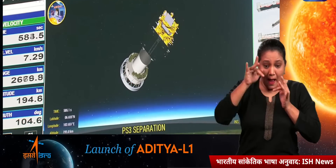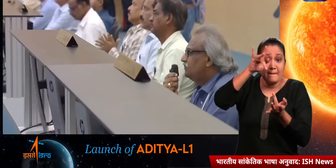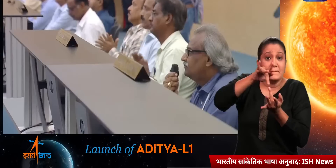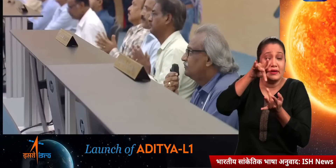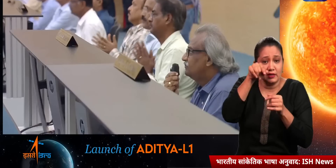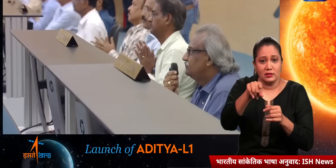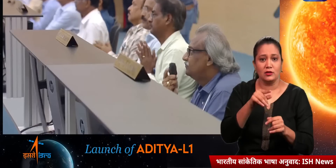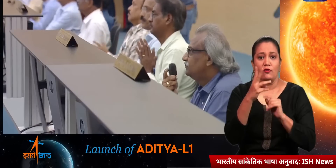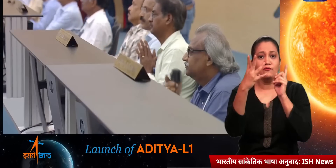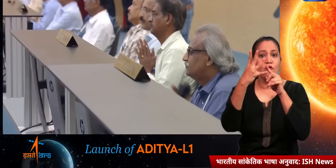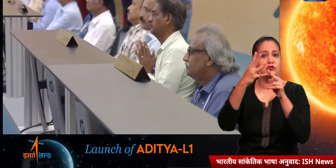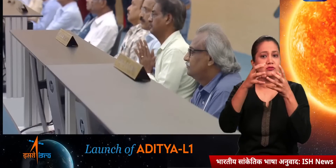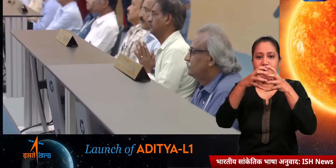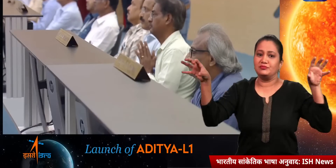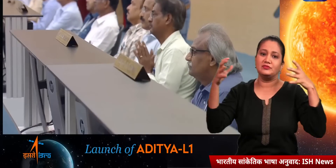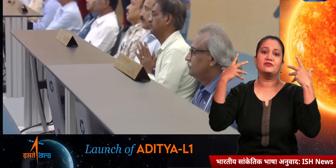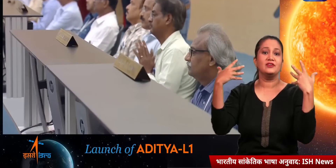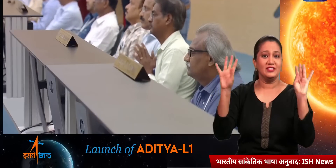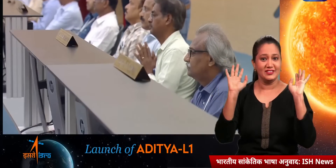separated.